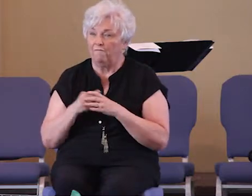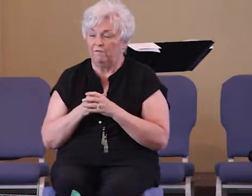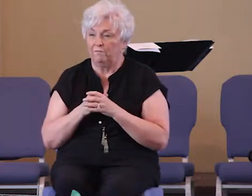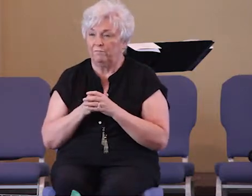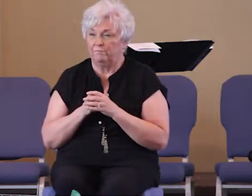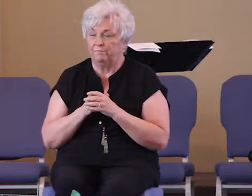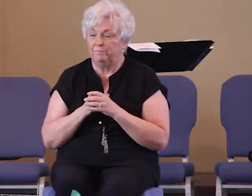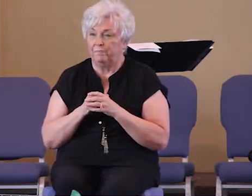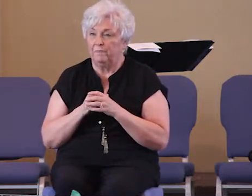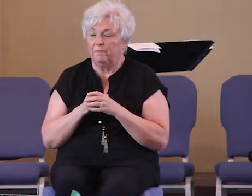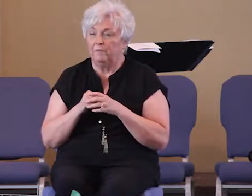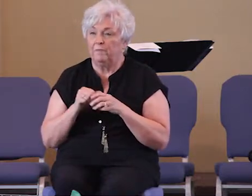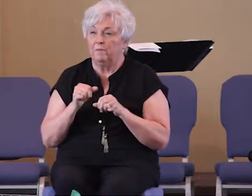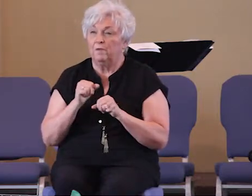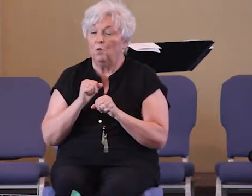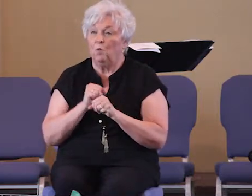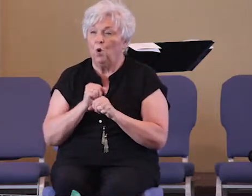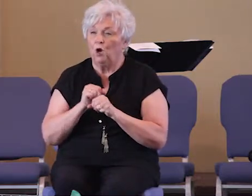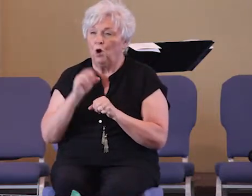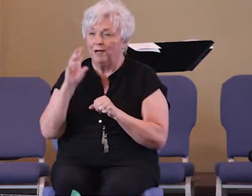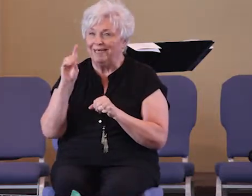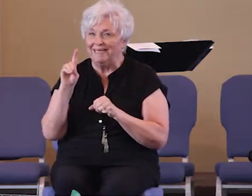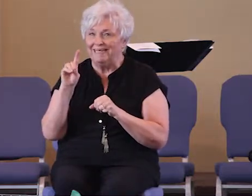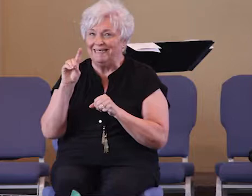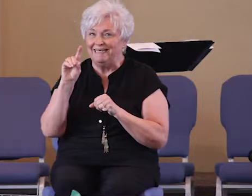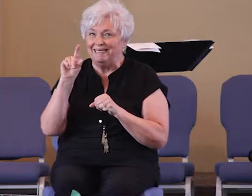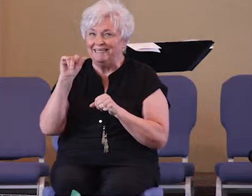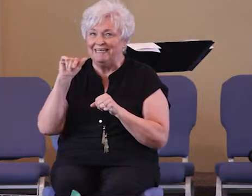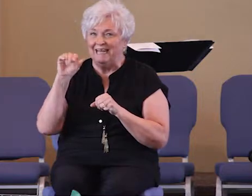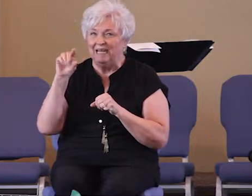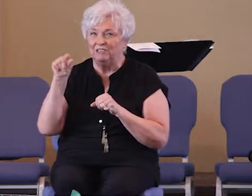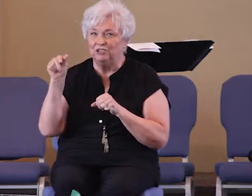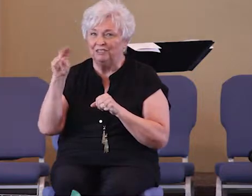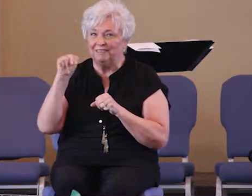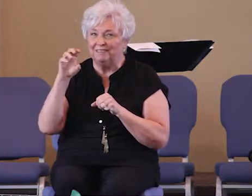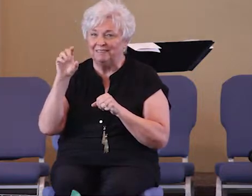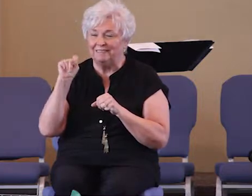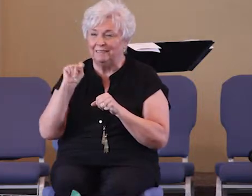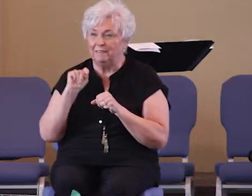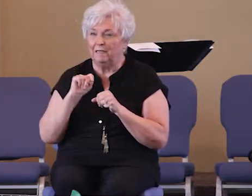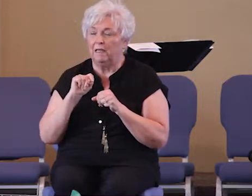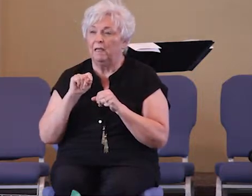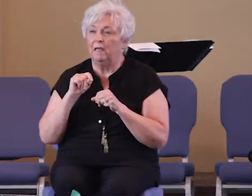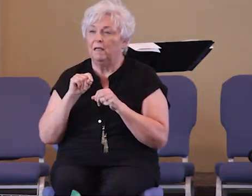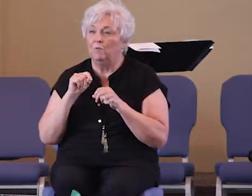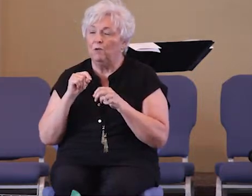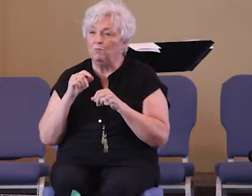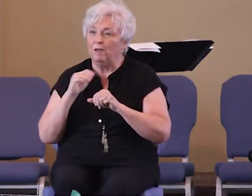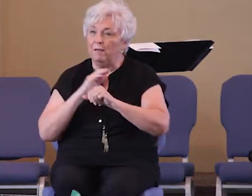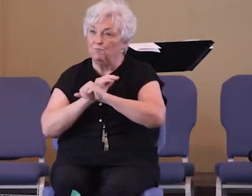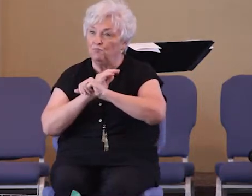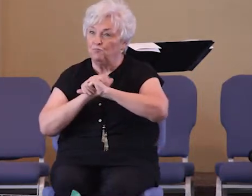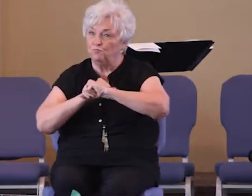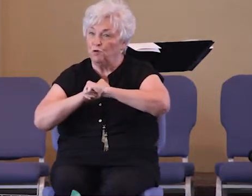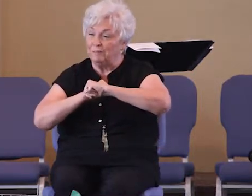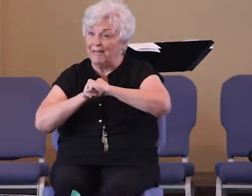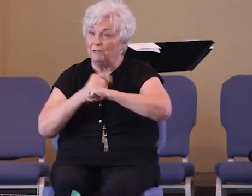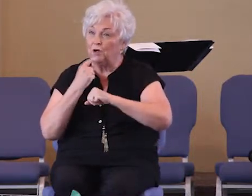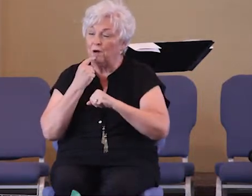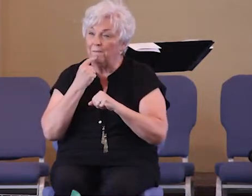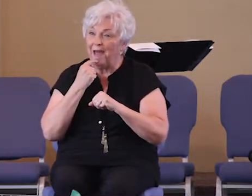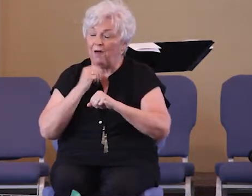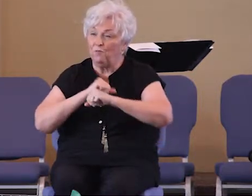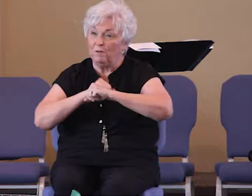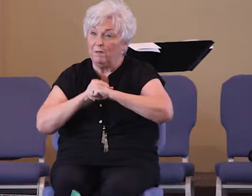Diligence has a huge dividend. When we guard our mouths, when we guard our souls, when we guard who we are,